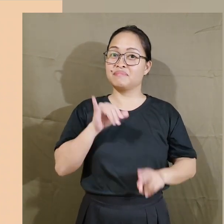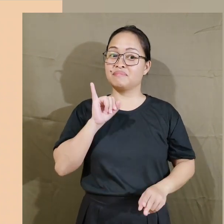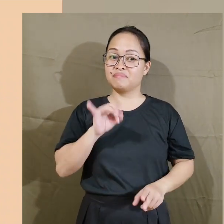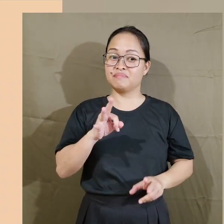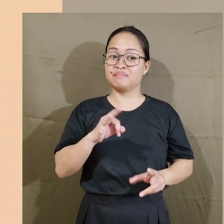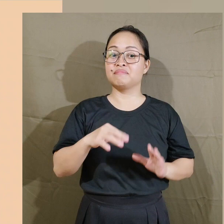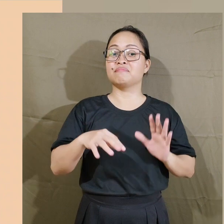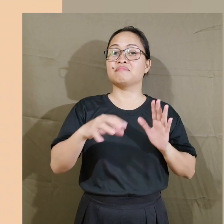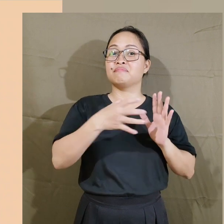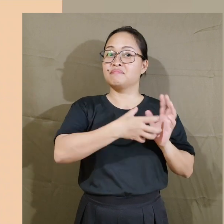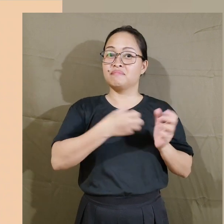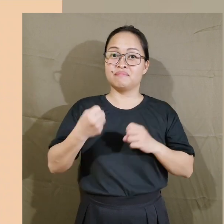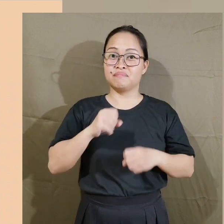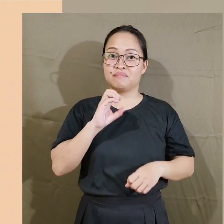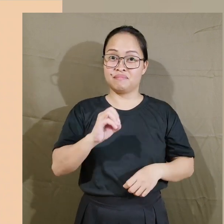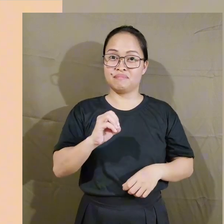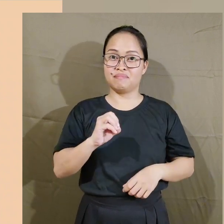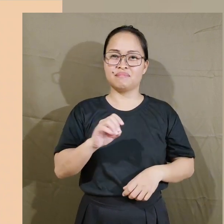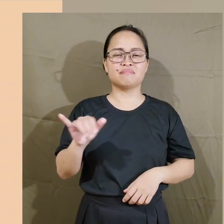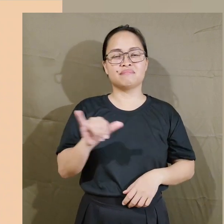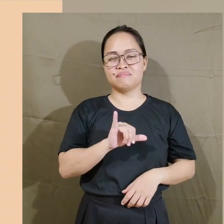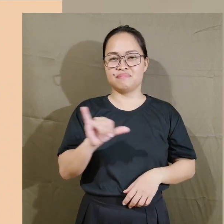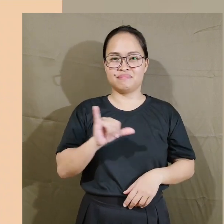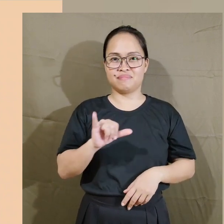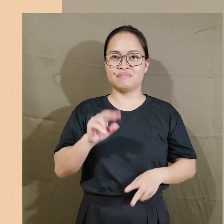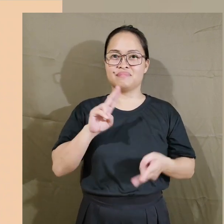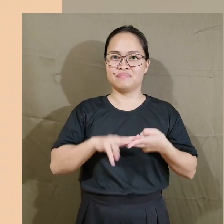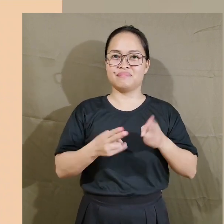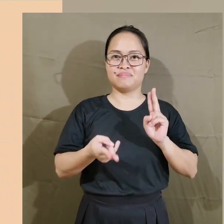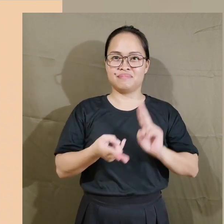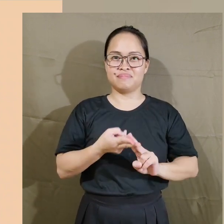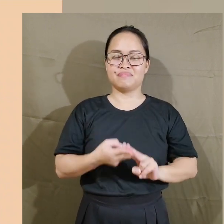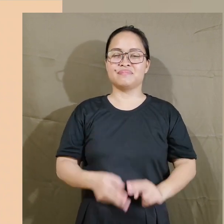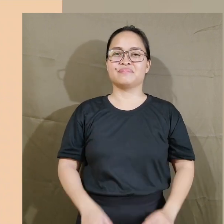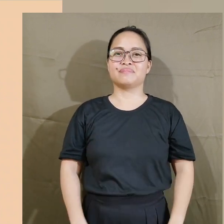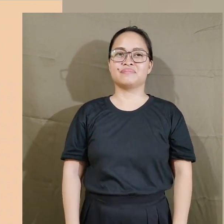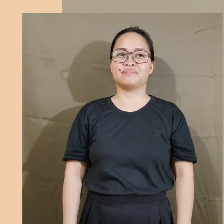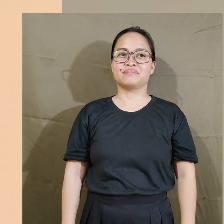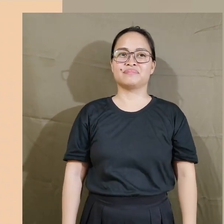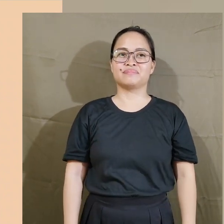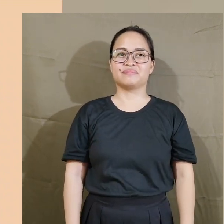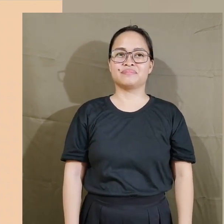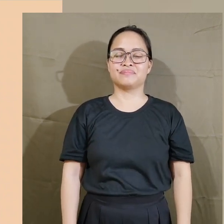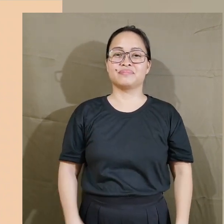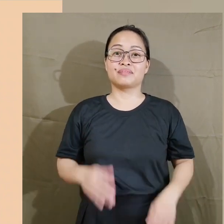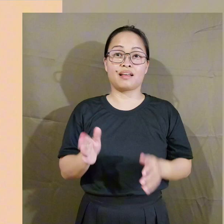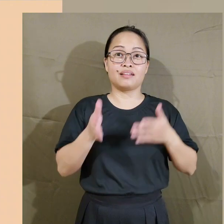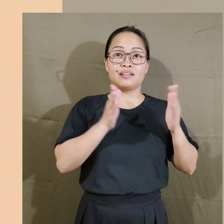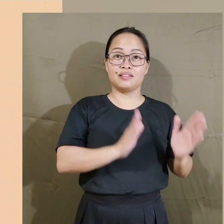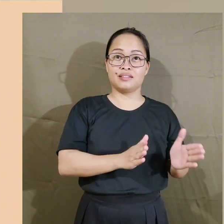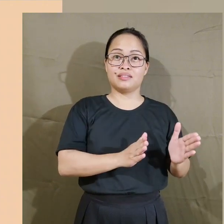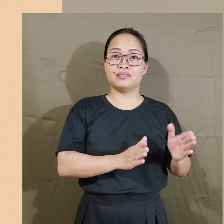which 0 is subtracted from, the answer is the number itself.